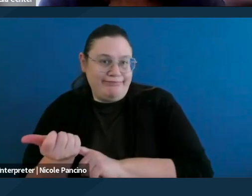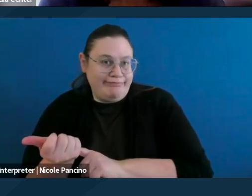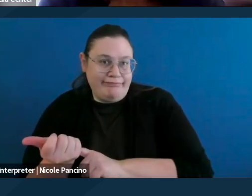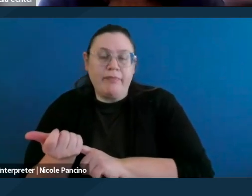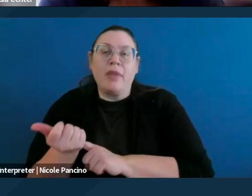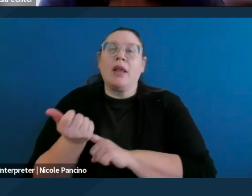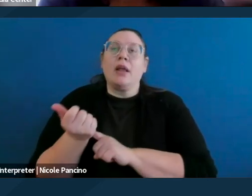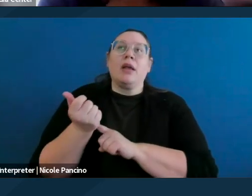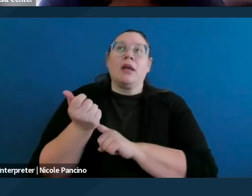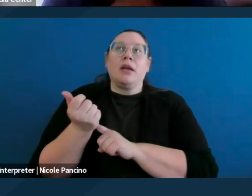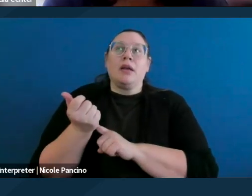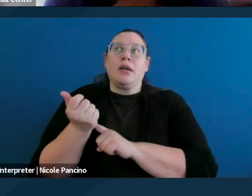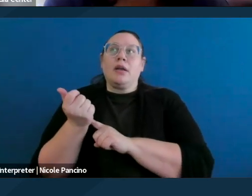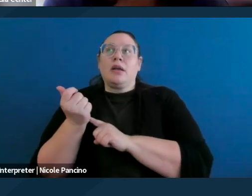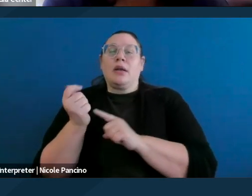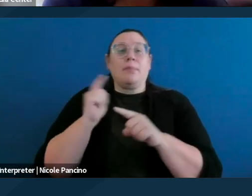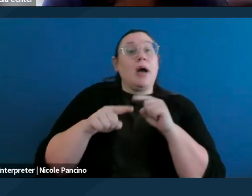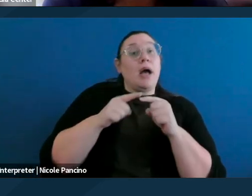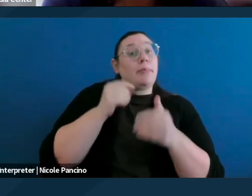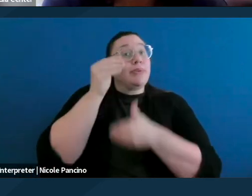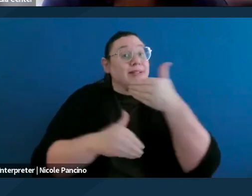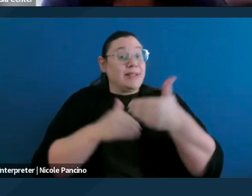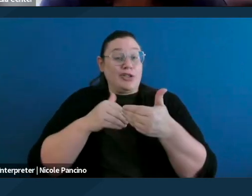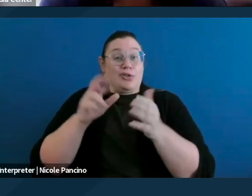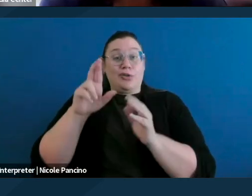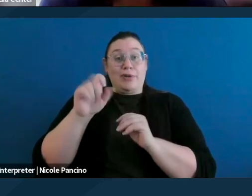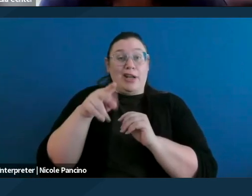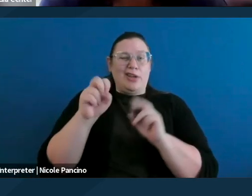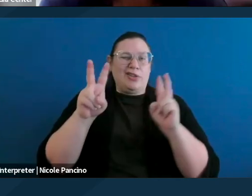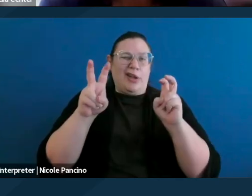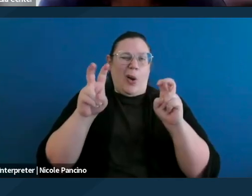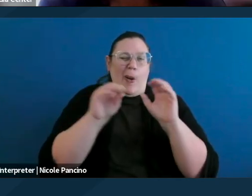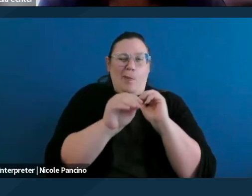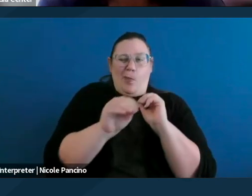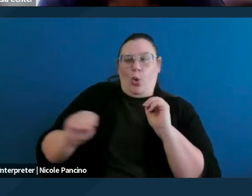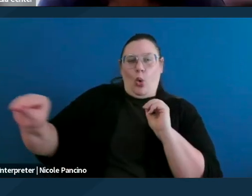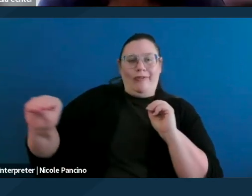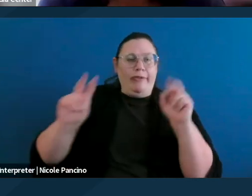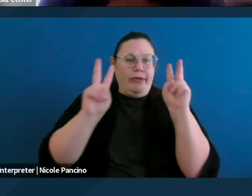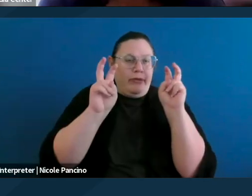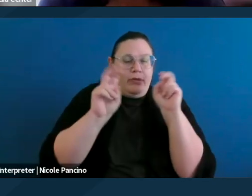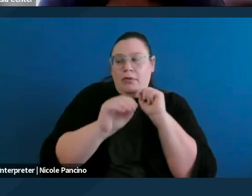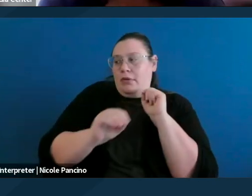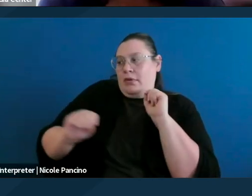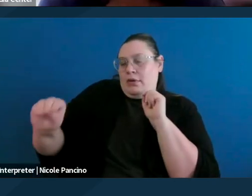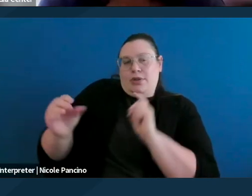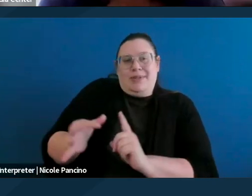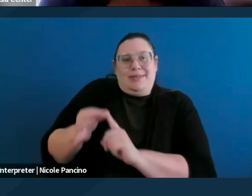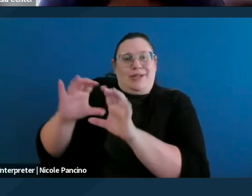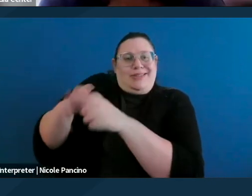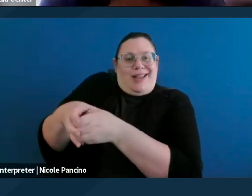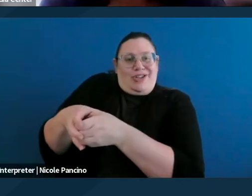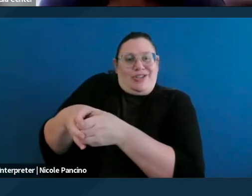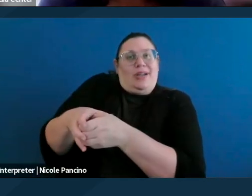are moving the procedural regulations essentially into a special section just